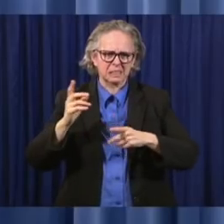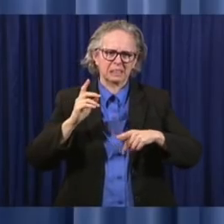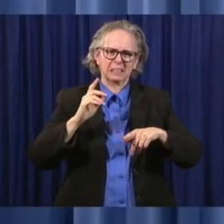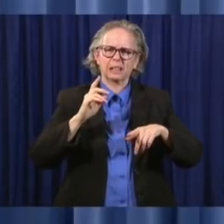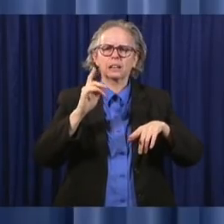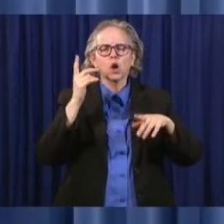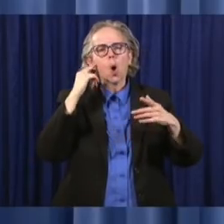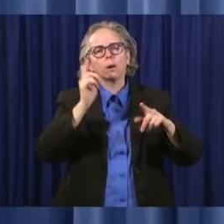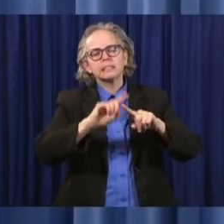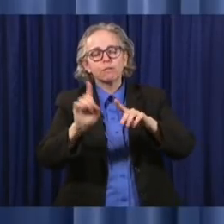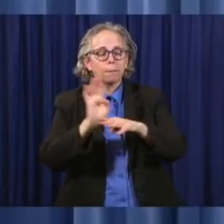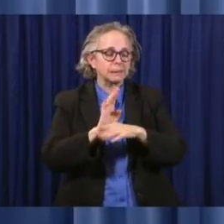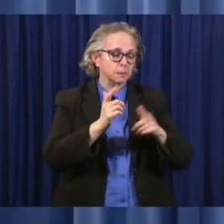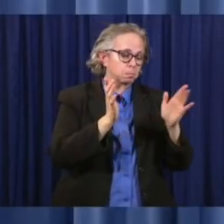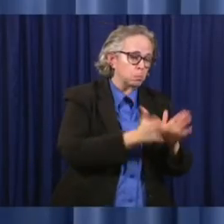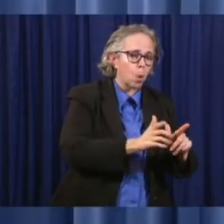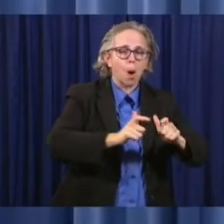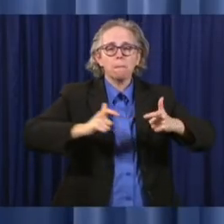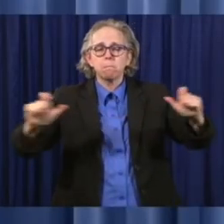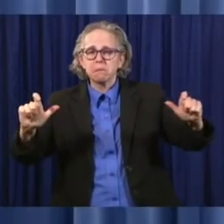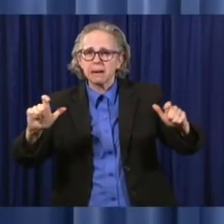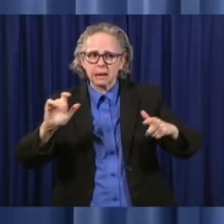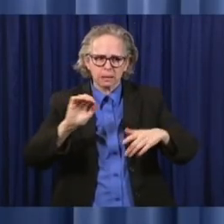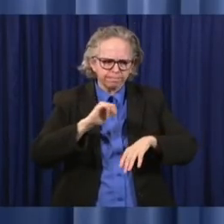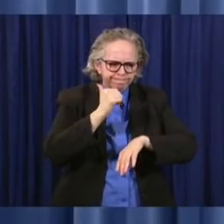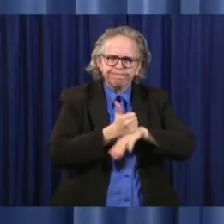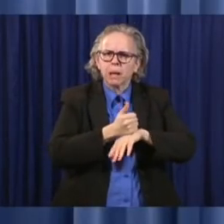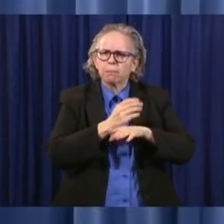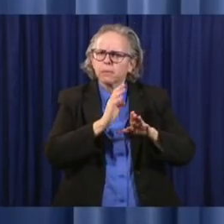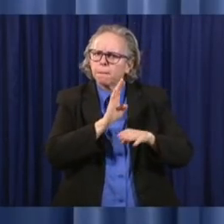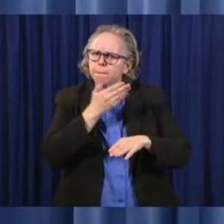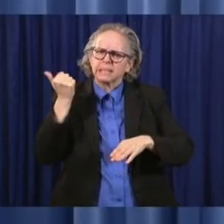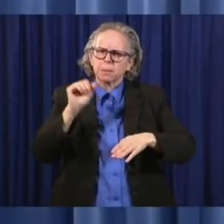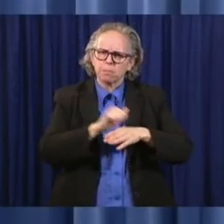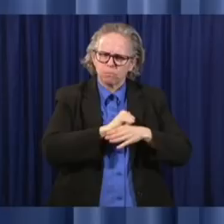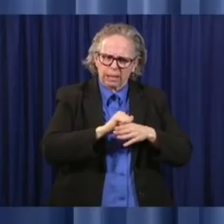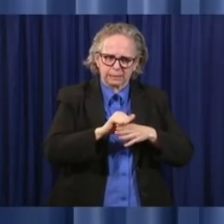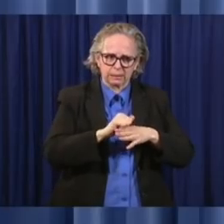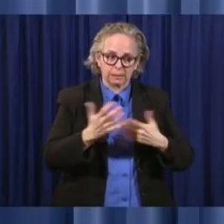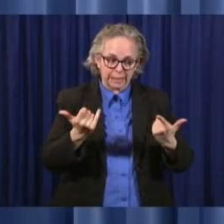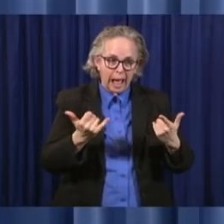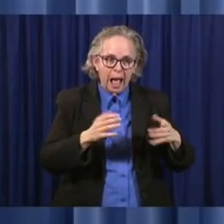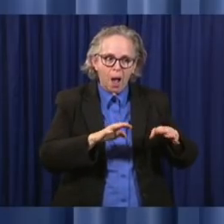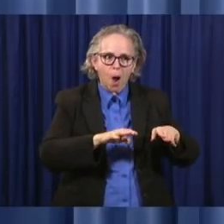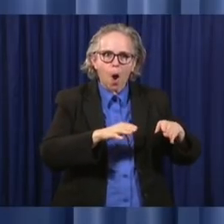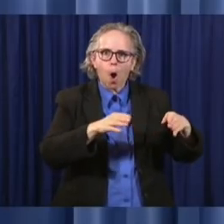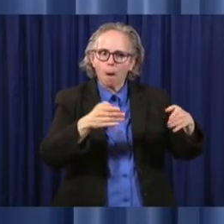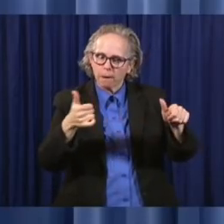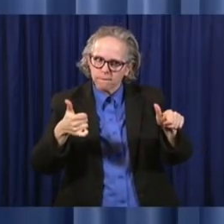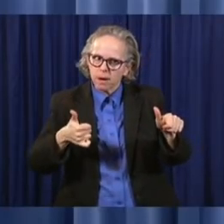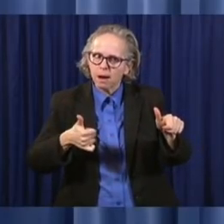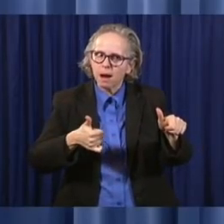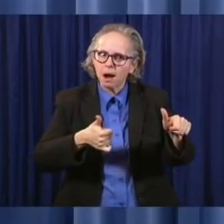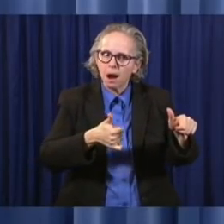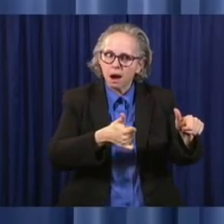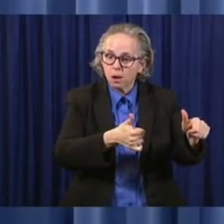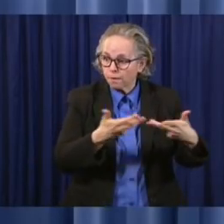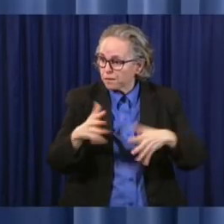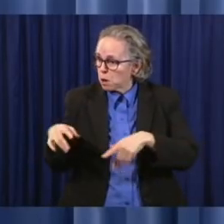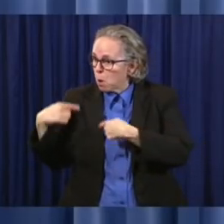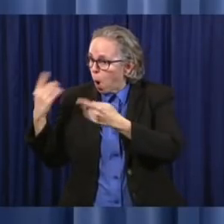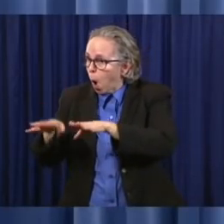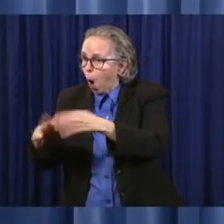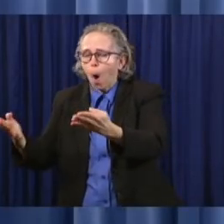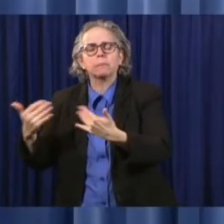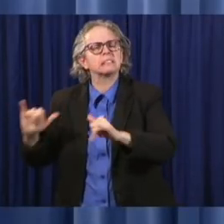they're following that as these companies open, and even the ones that were already open are now following those best